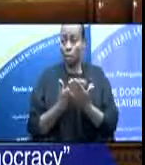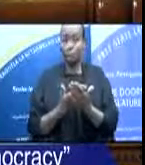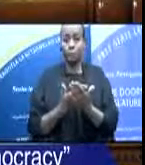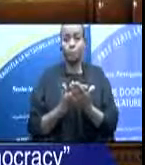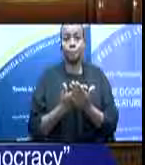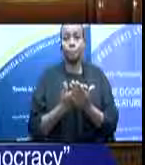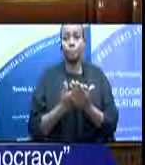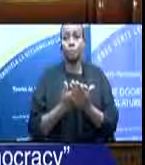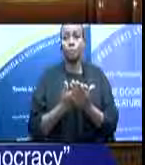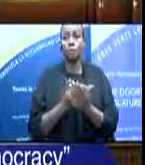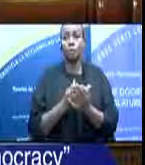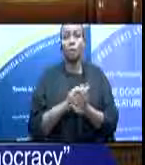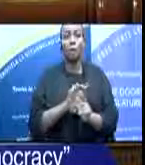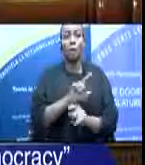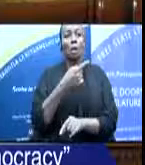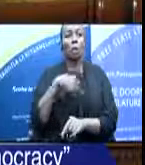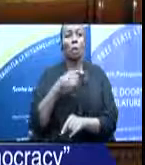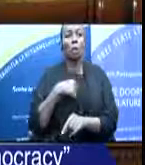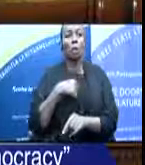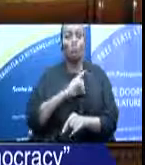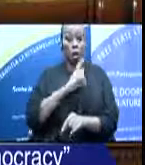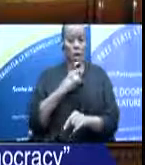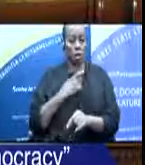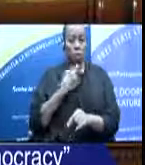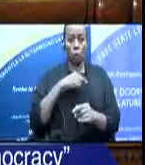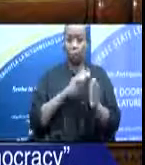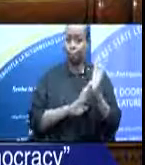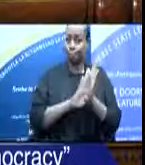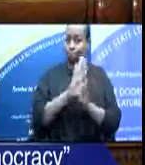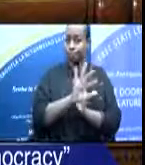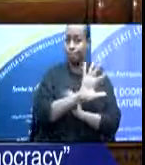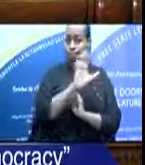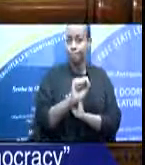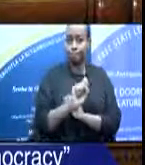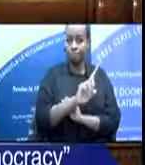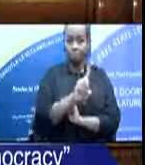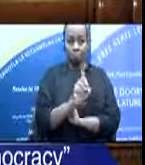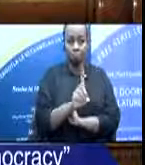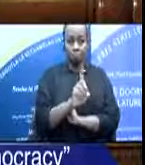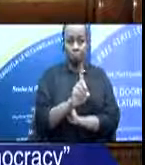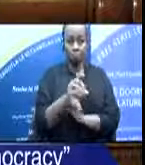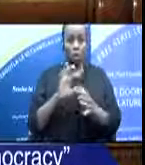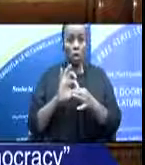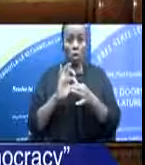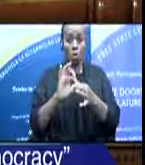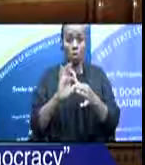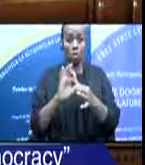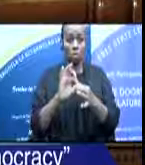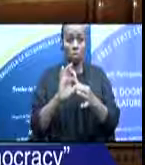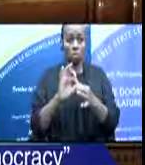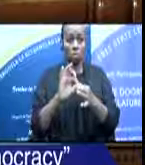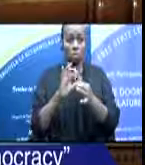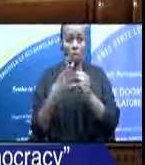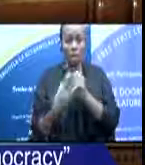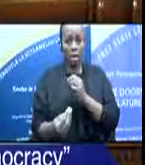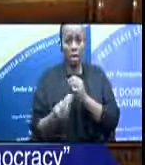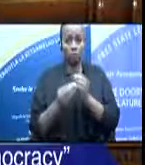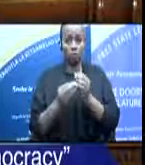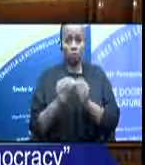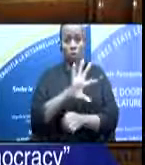We must ask ourselves whether we are doing that. Are we actually committed to grow South Africa